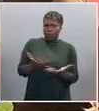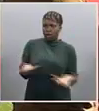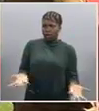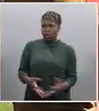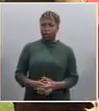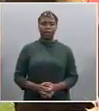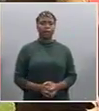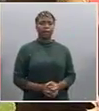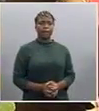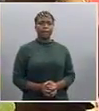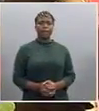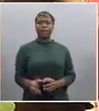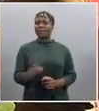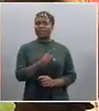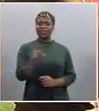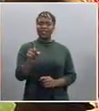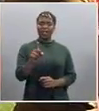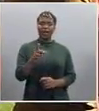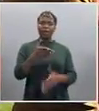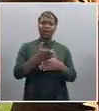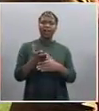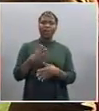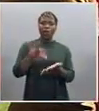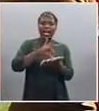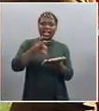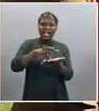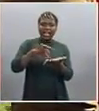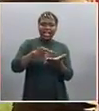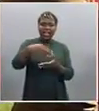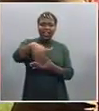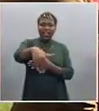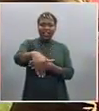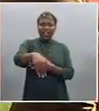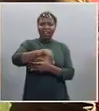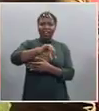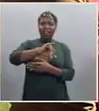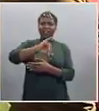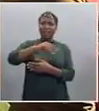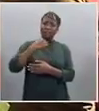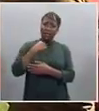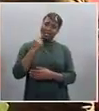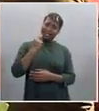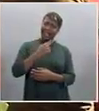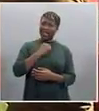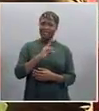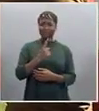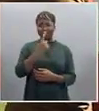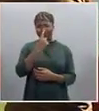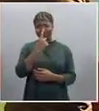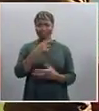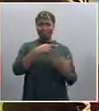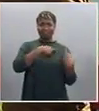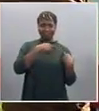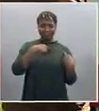are employed through Pick It Up, which is doing a job that is not of temporary nature. They're